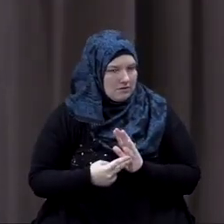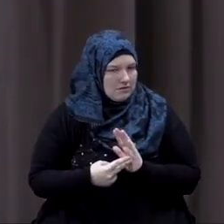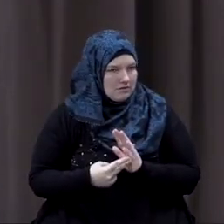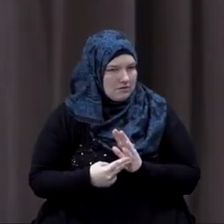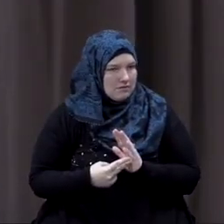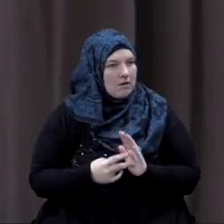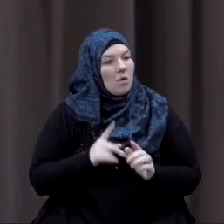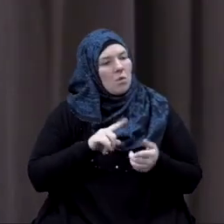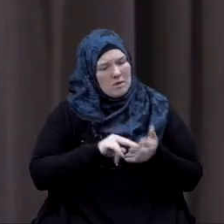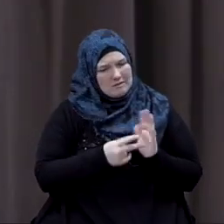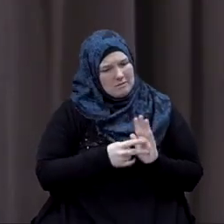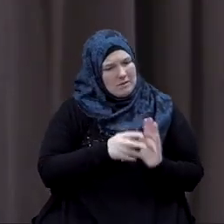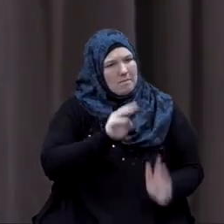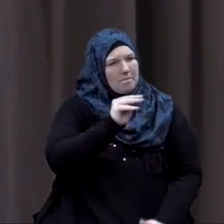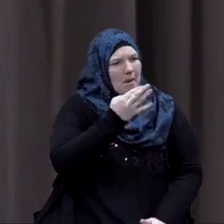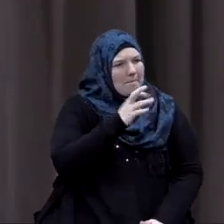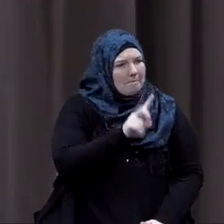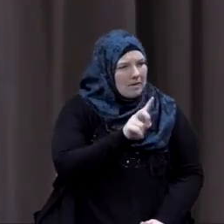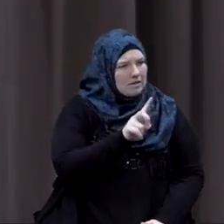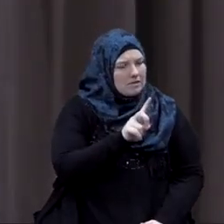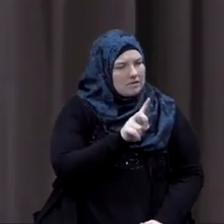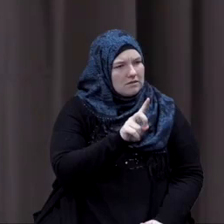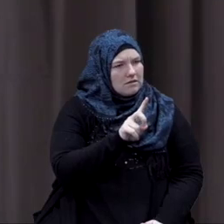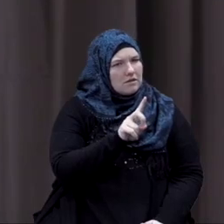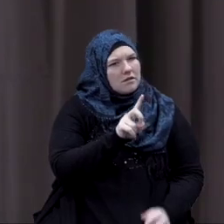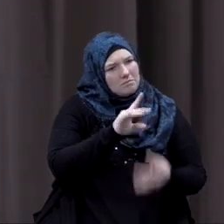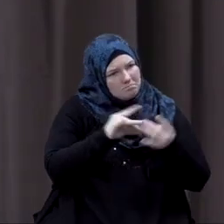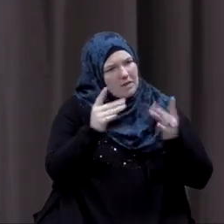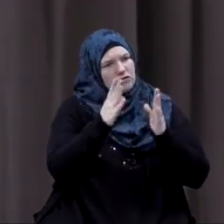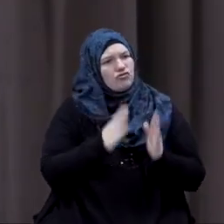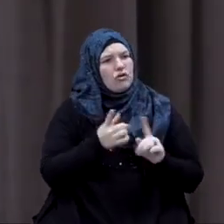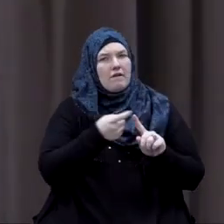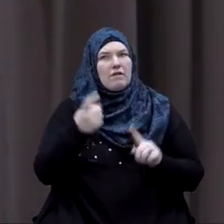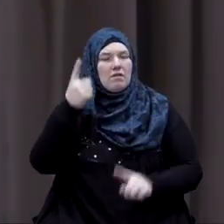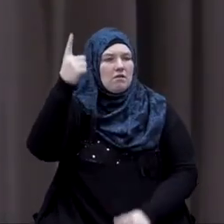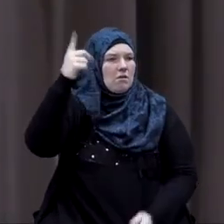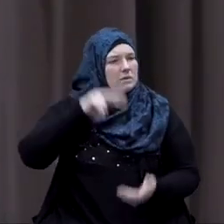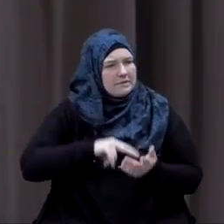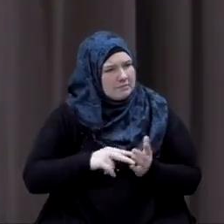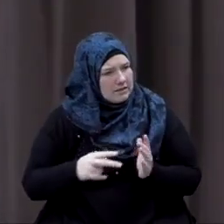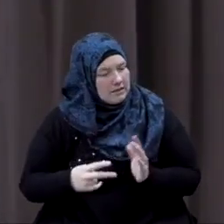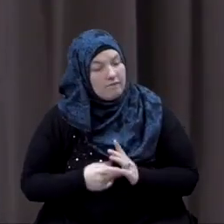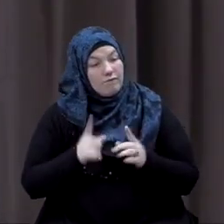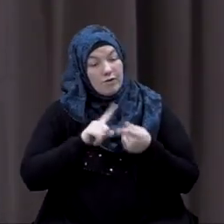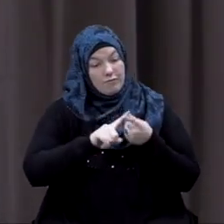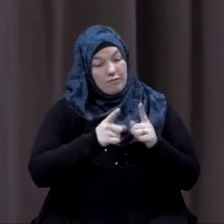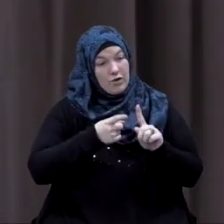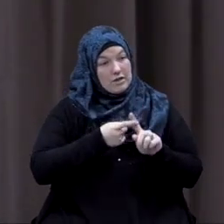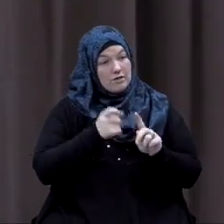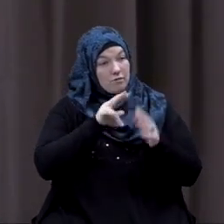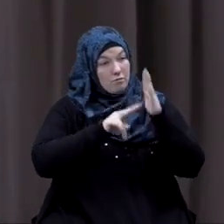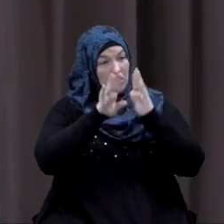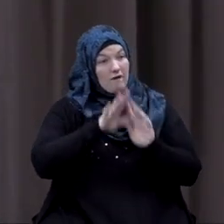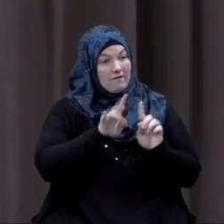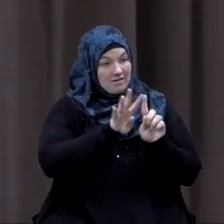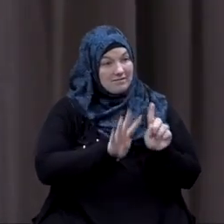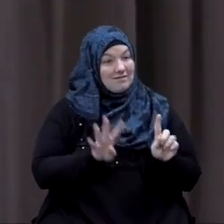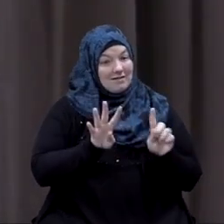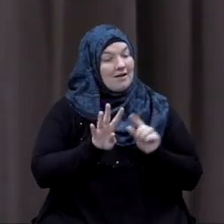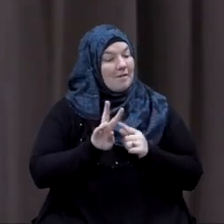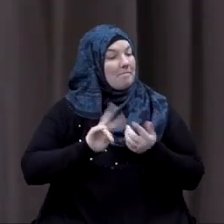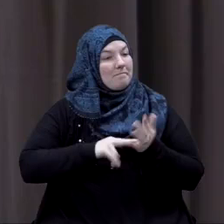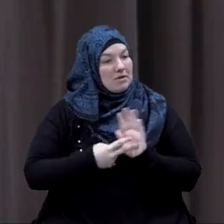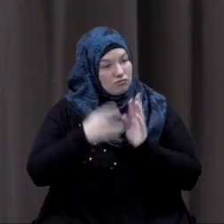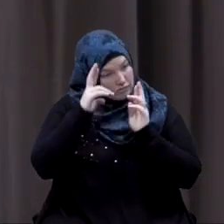word Muhammadun Rasulullah means. For the companions of the Prophet, it meant